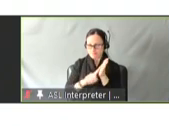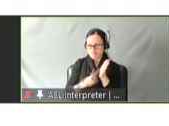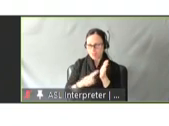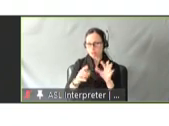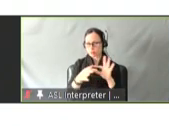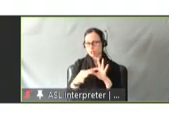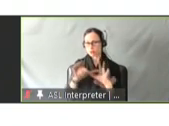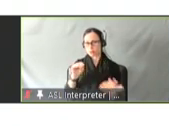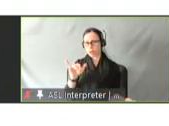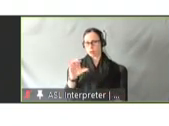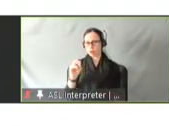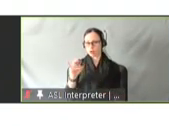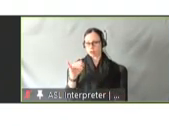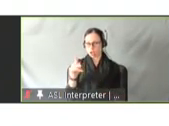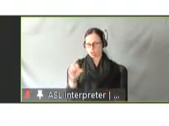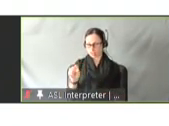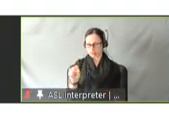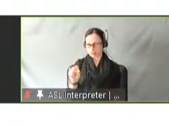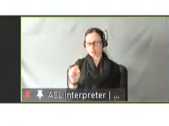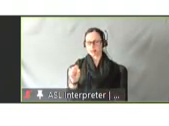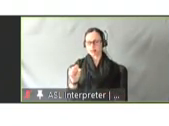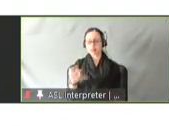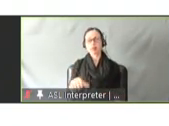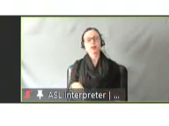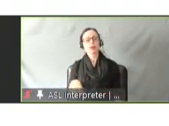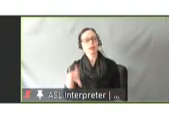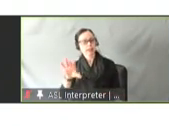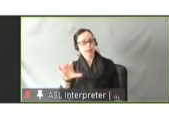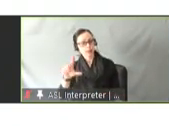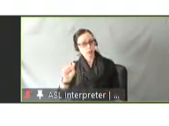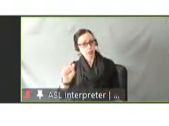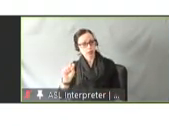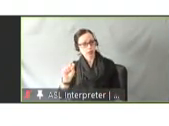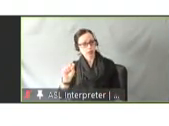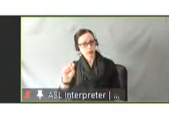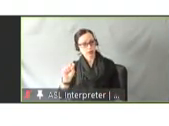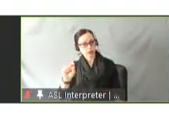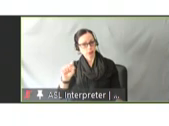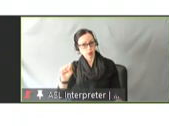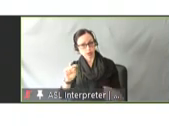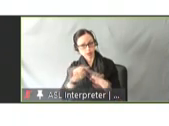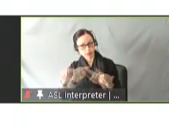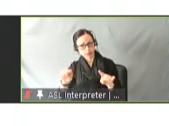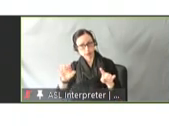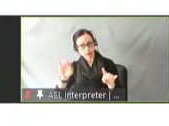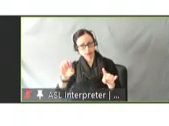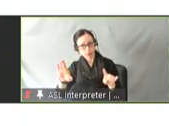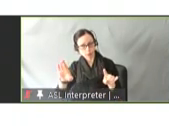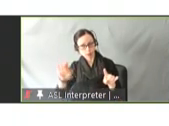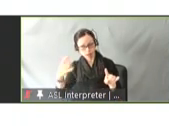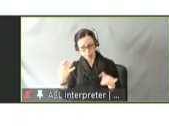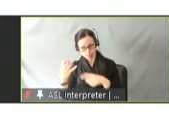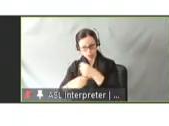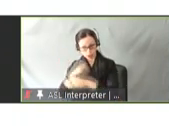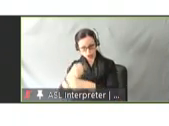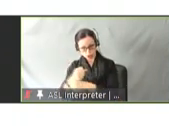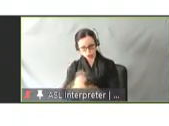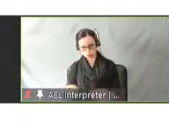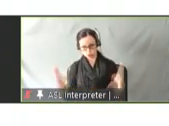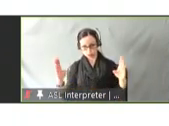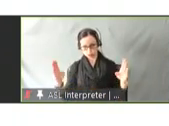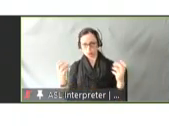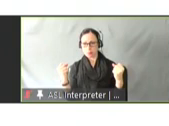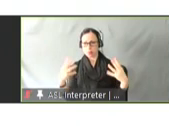please. So from December 2020 through February 11th of this year, we've had a lot of